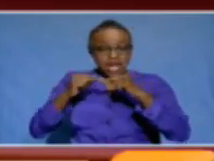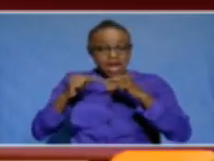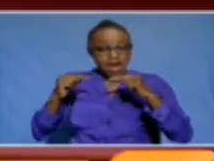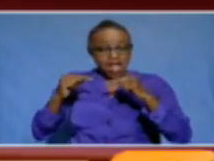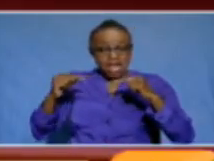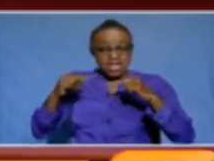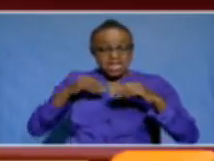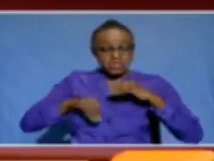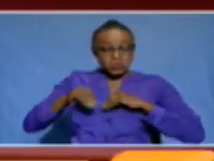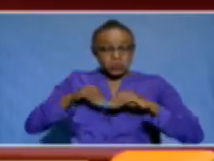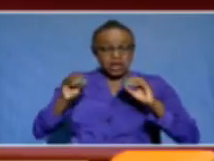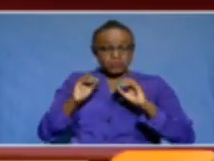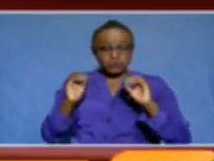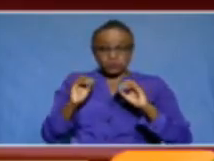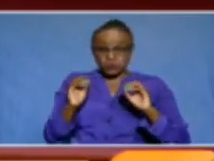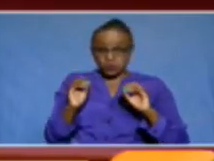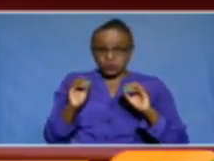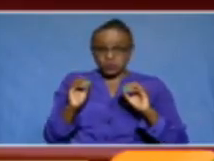against corruption